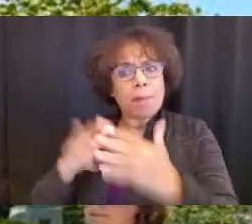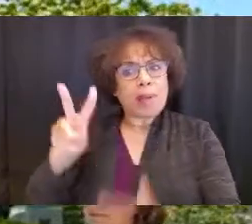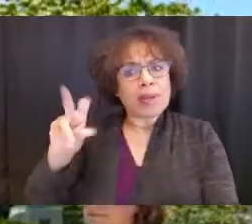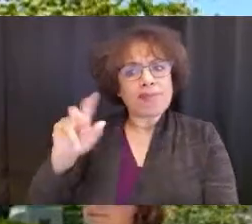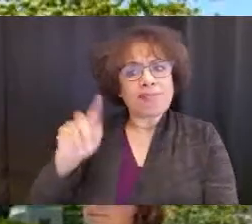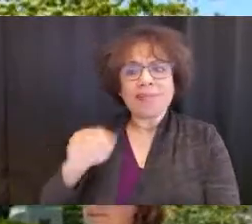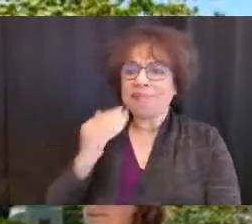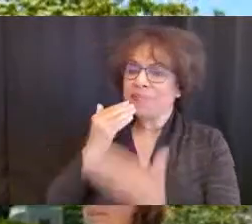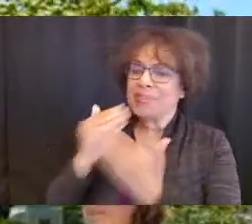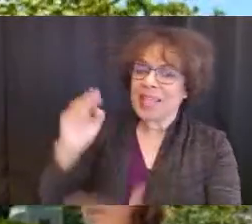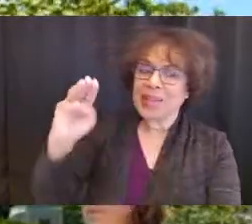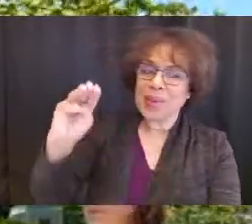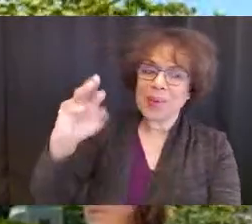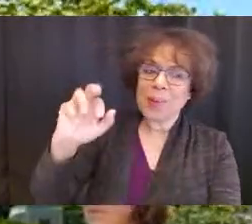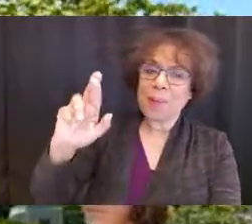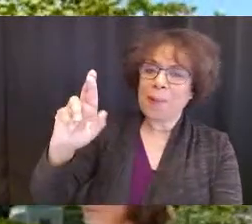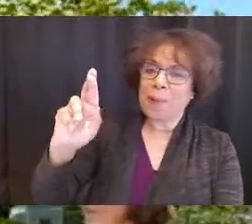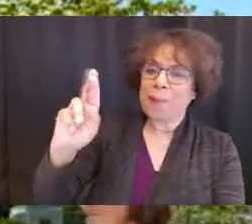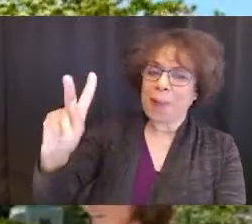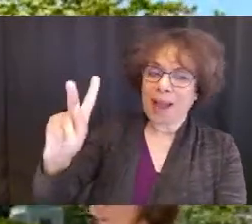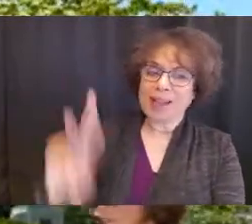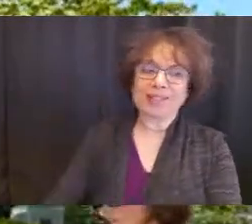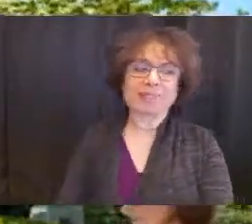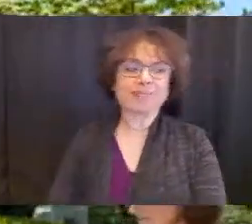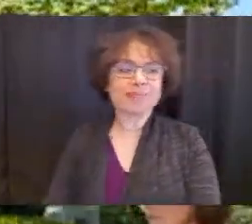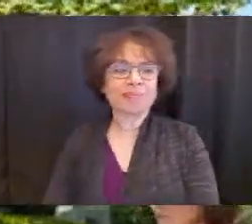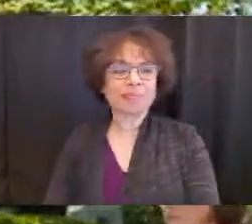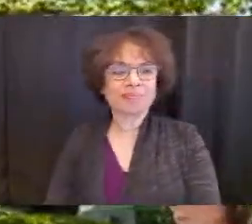Mark. Thank you so much.